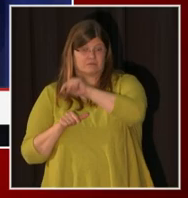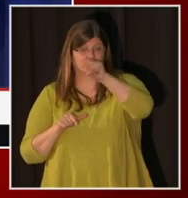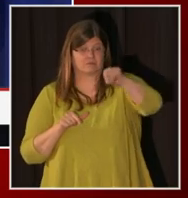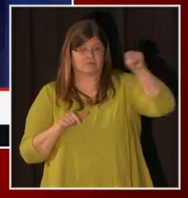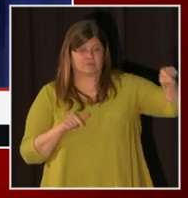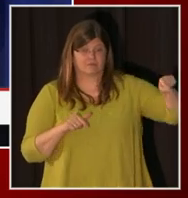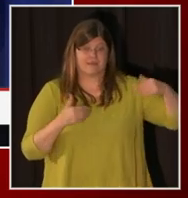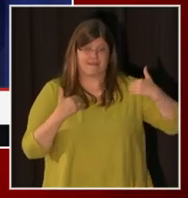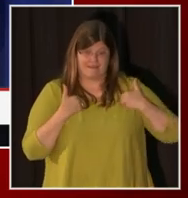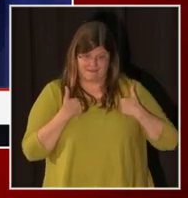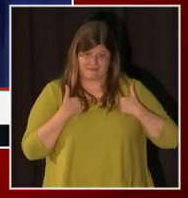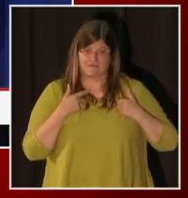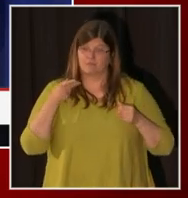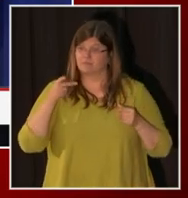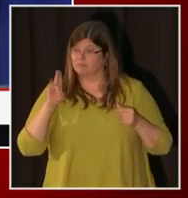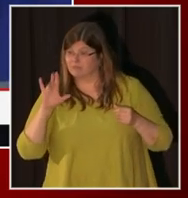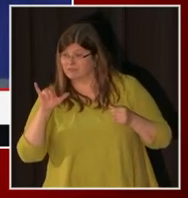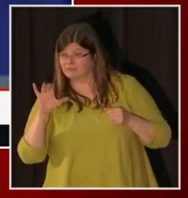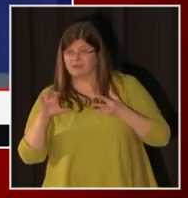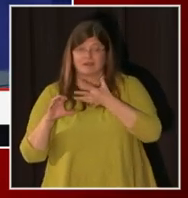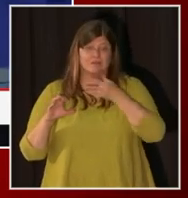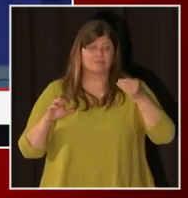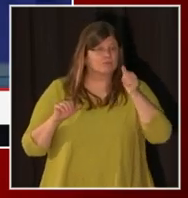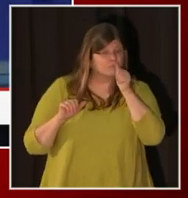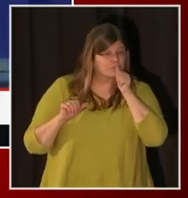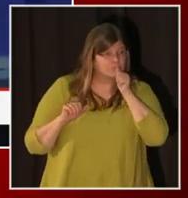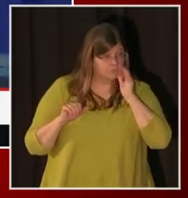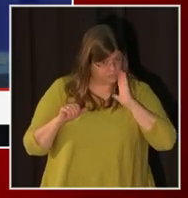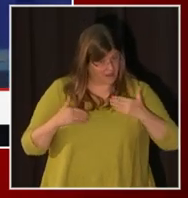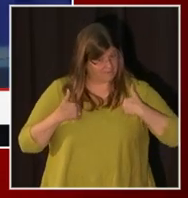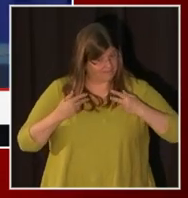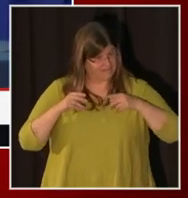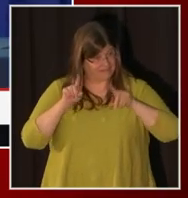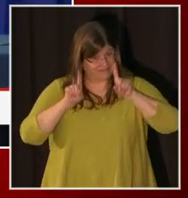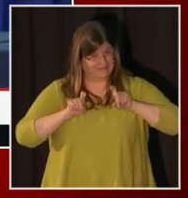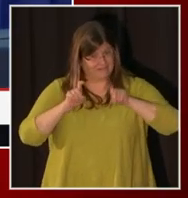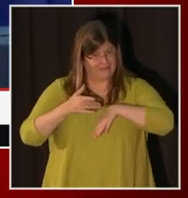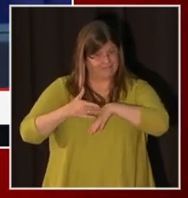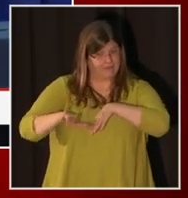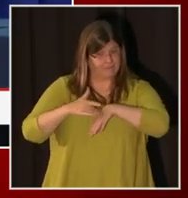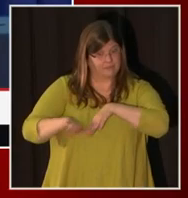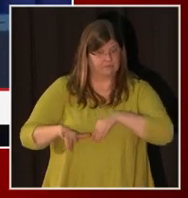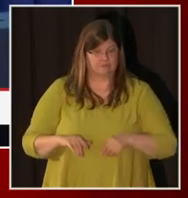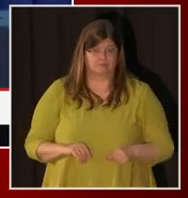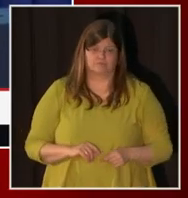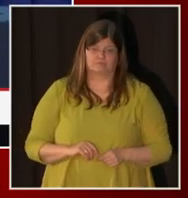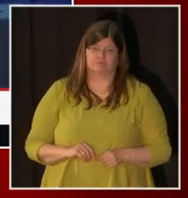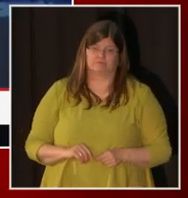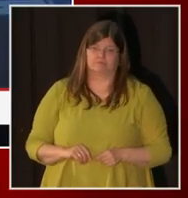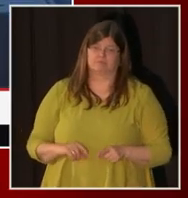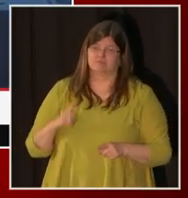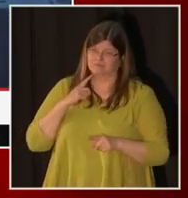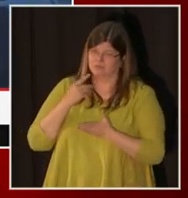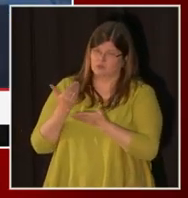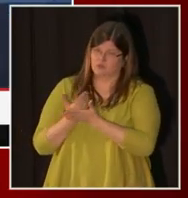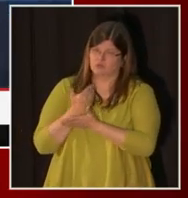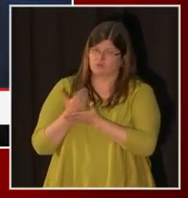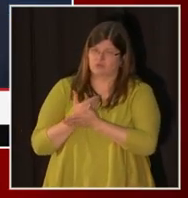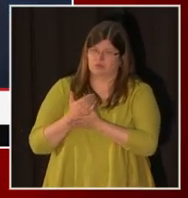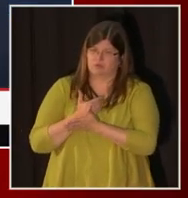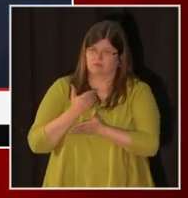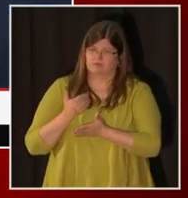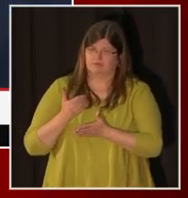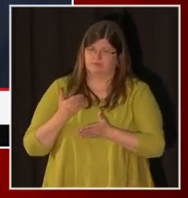sites? Well, I think we're still yet to see what's going to happen as the new drive-in facility and as some of these other facilities open